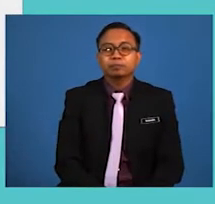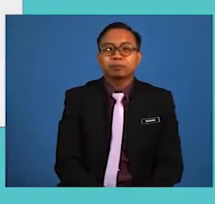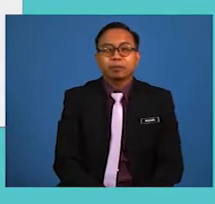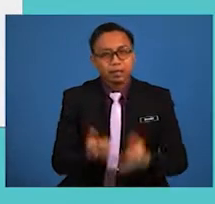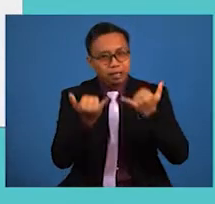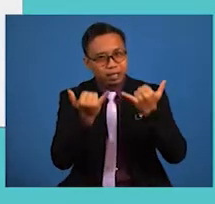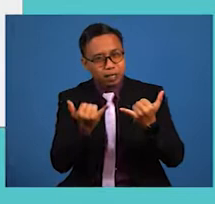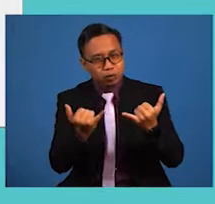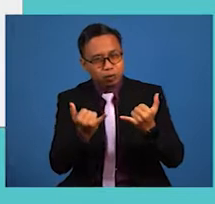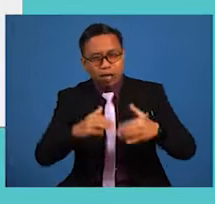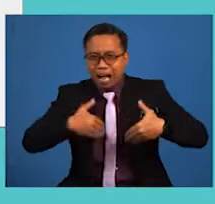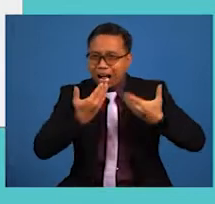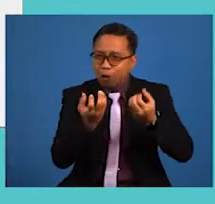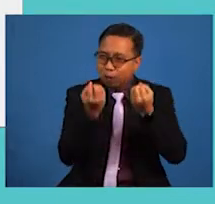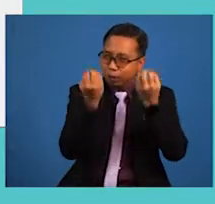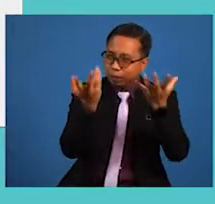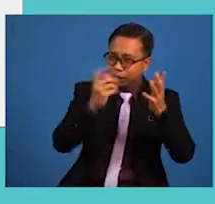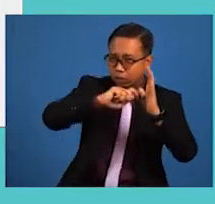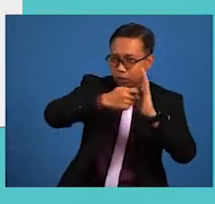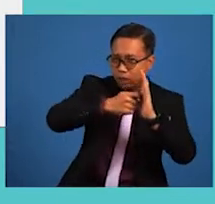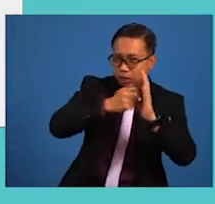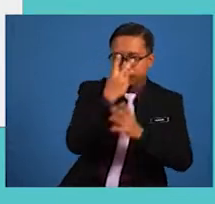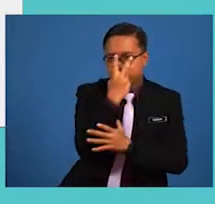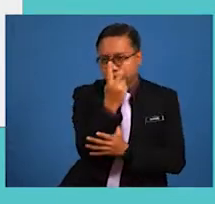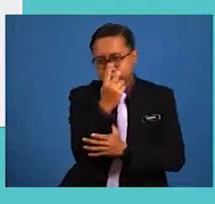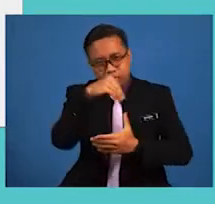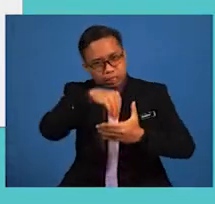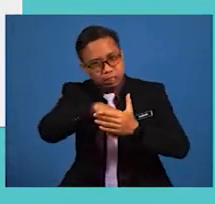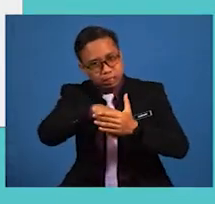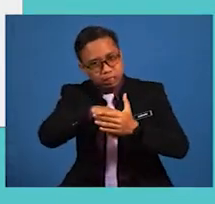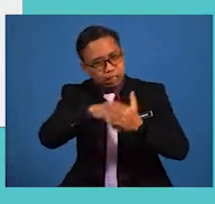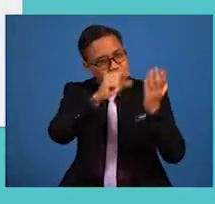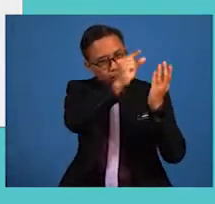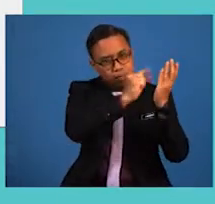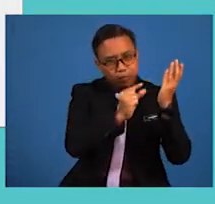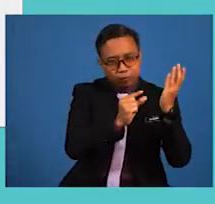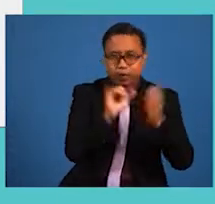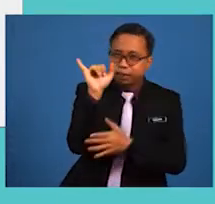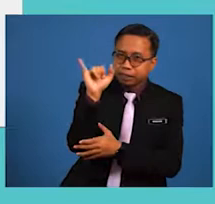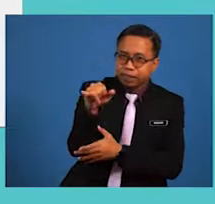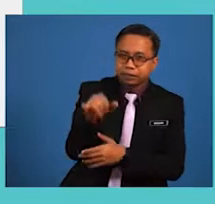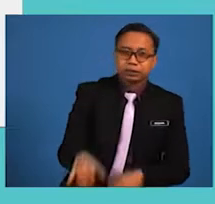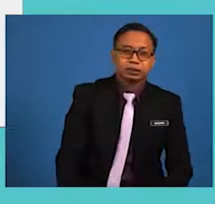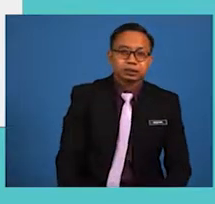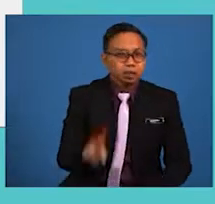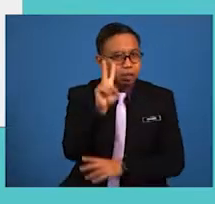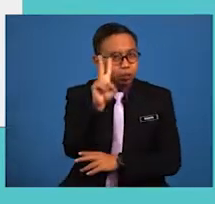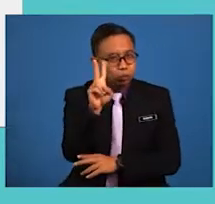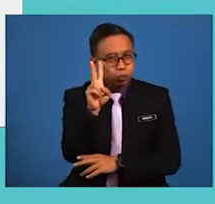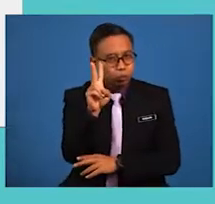Now, how many sets of key features do you see? Yes, you are correct. There are 2